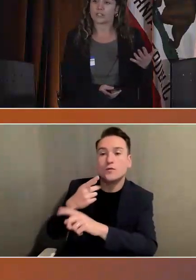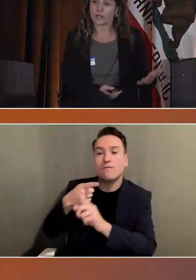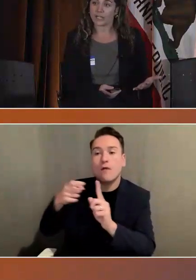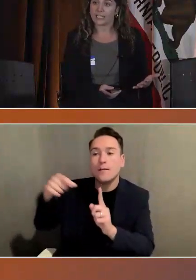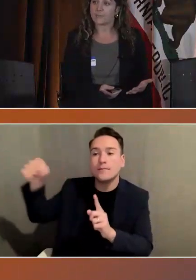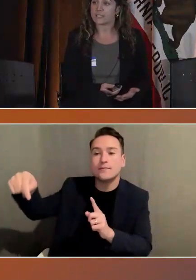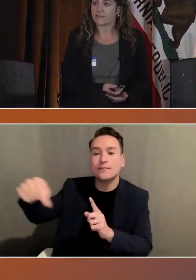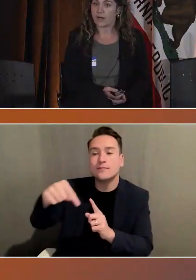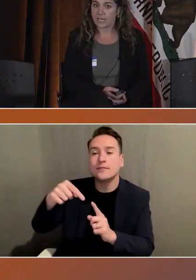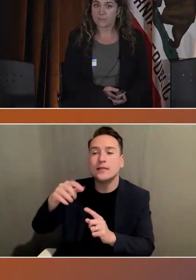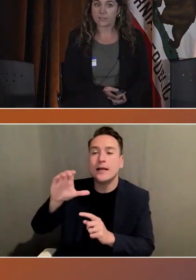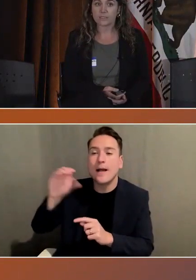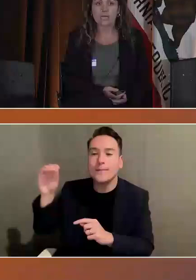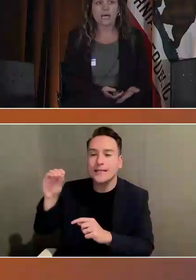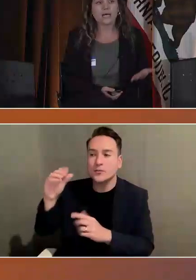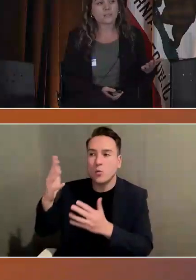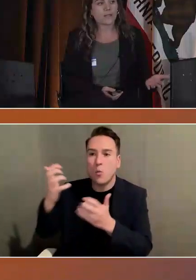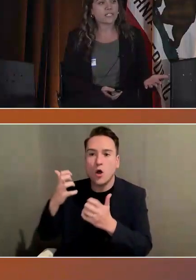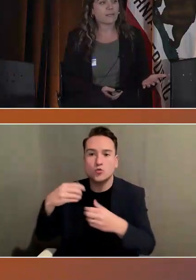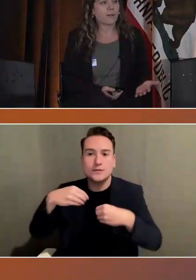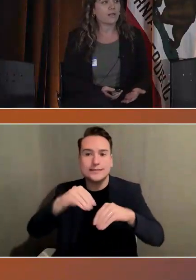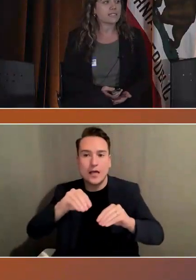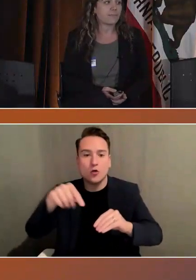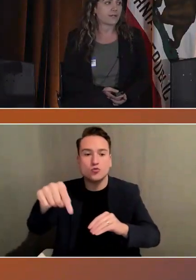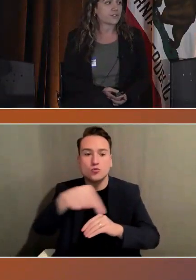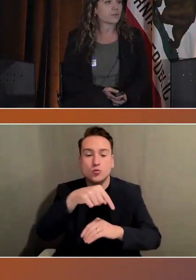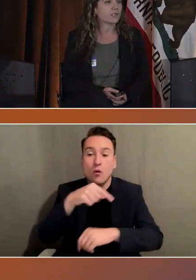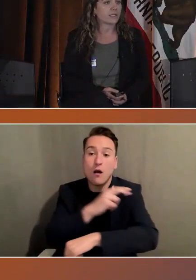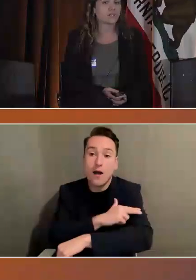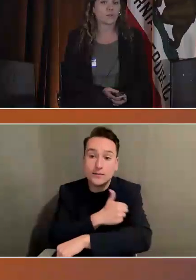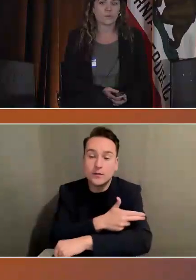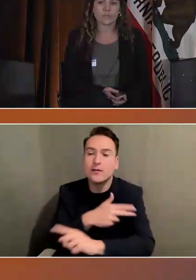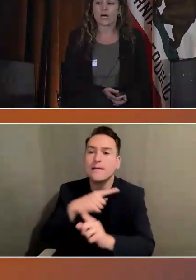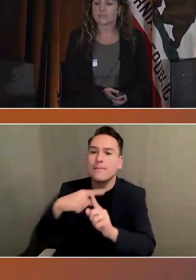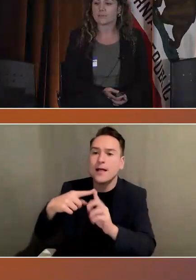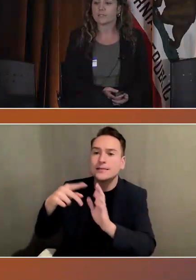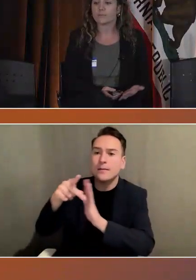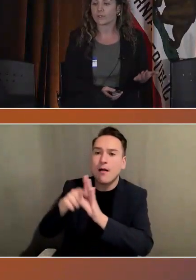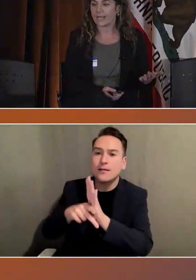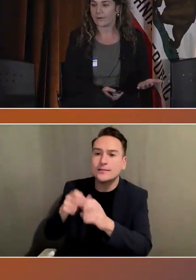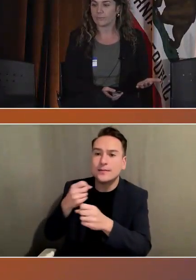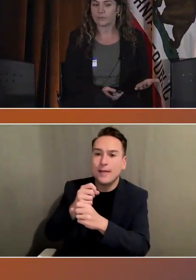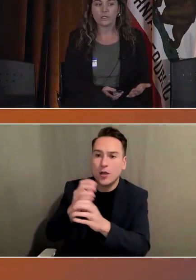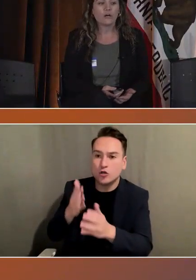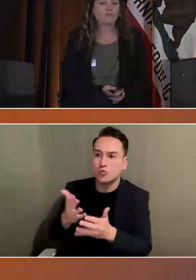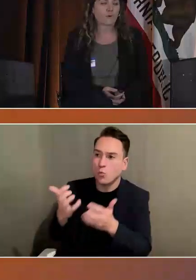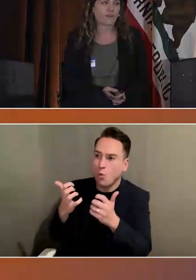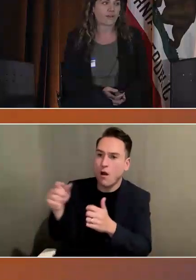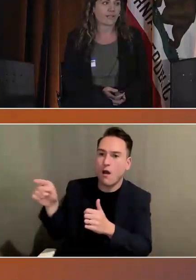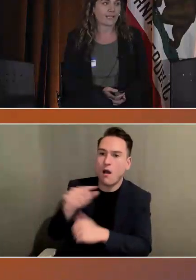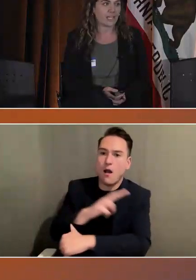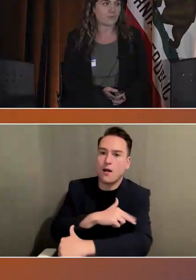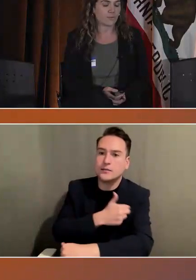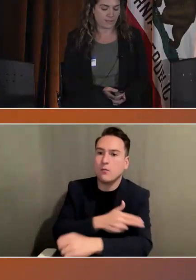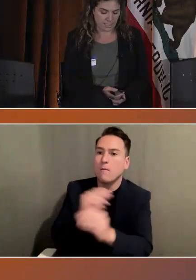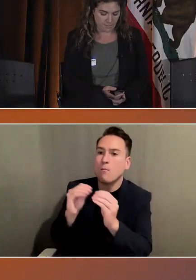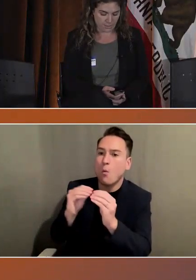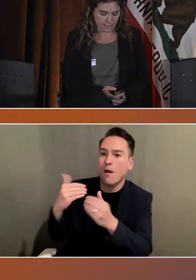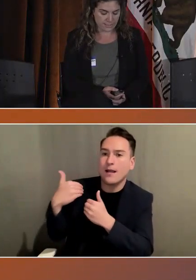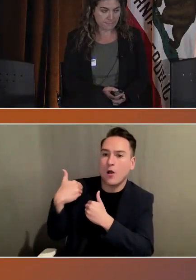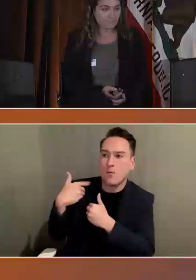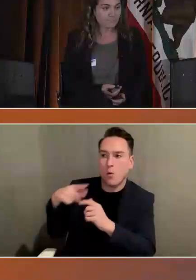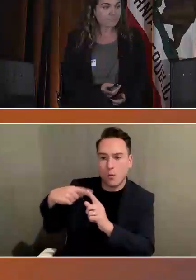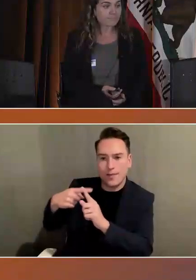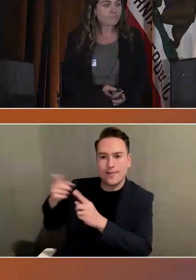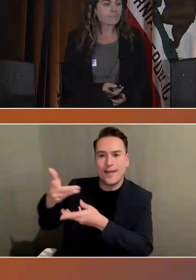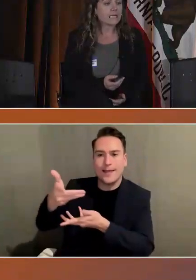looking to target specific hospitals, as well as by policymakers who are looking to hold hospitals more accountable for their engagement with the